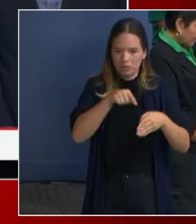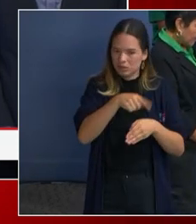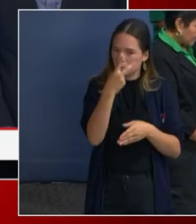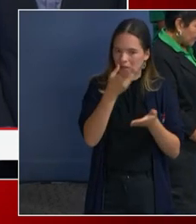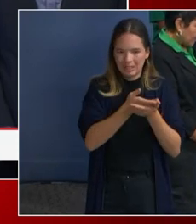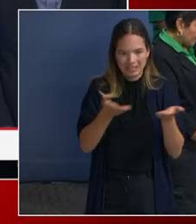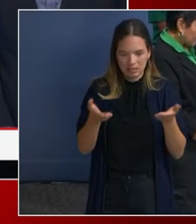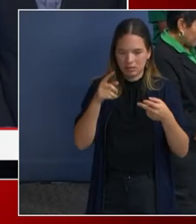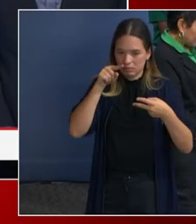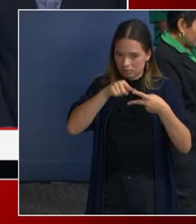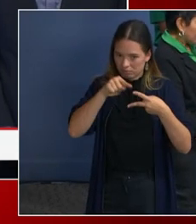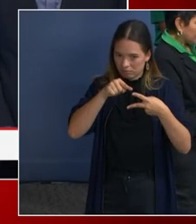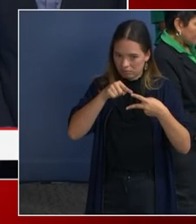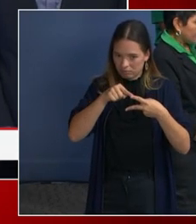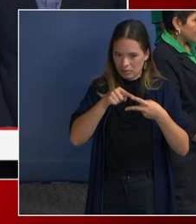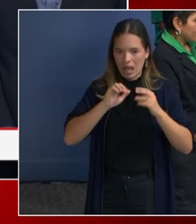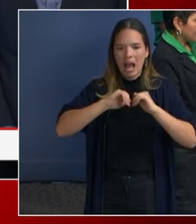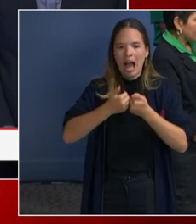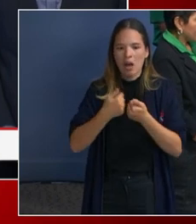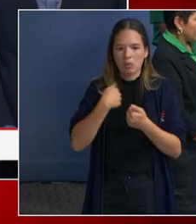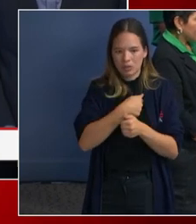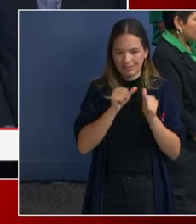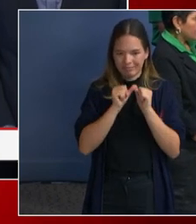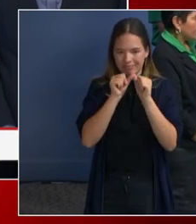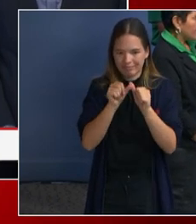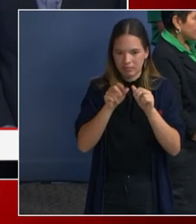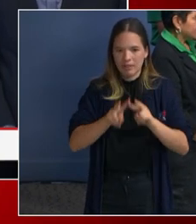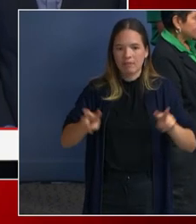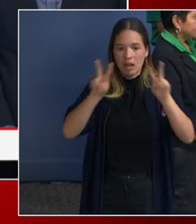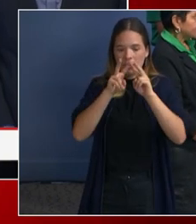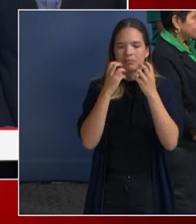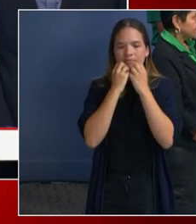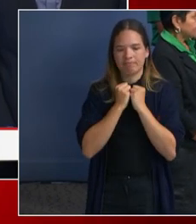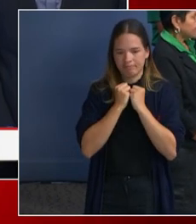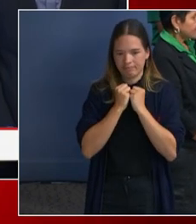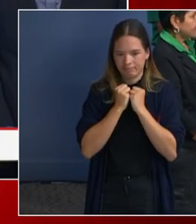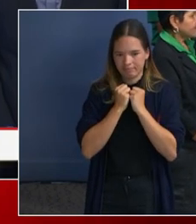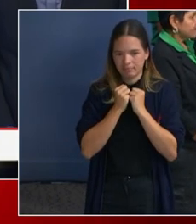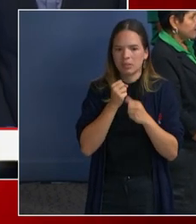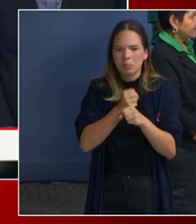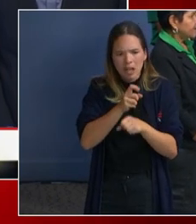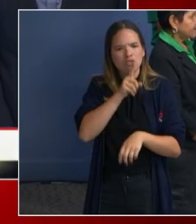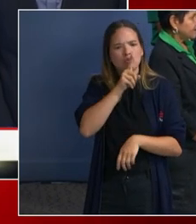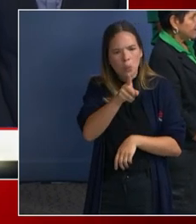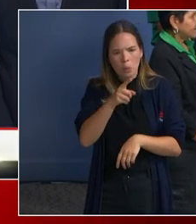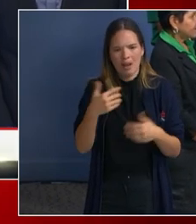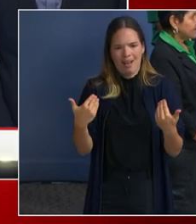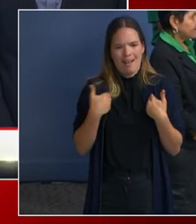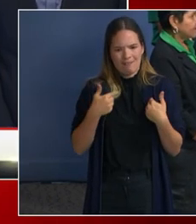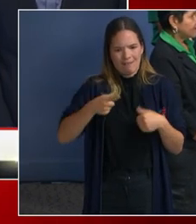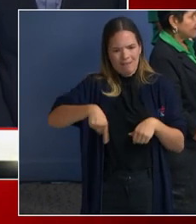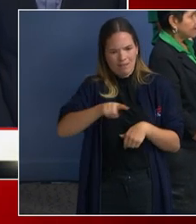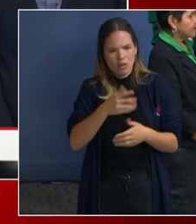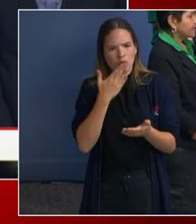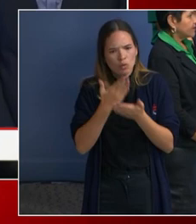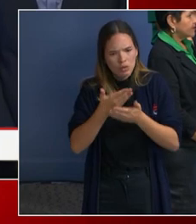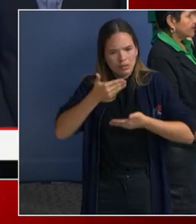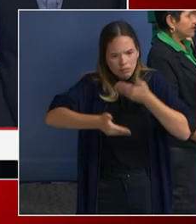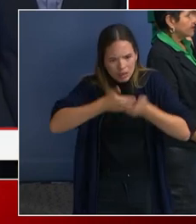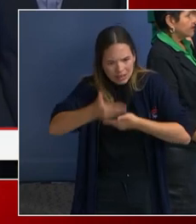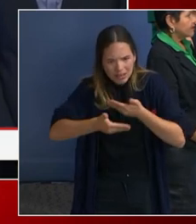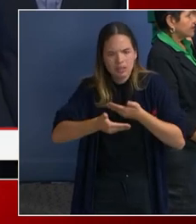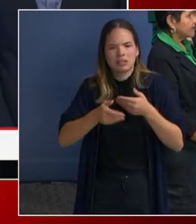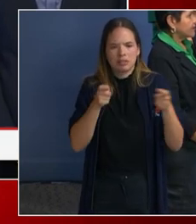How can we live up to our values and make sure that we have a humane, efficient process to deal with a crisis not